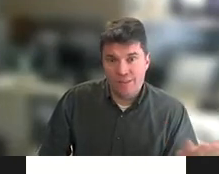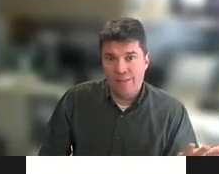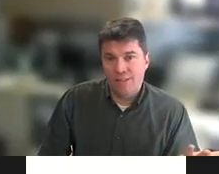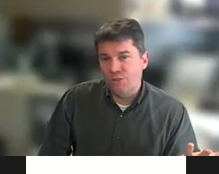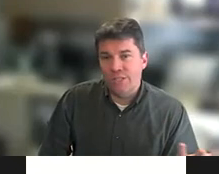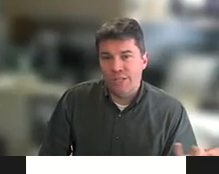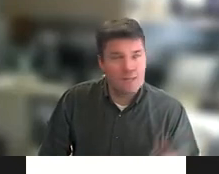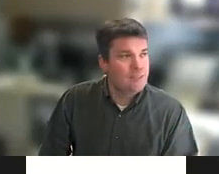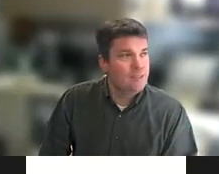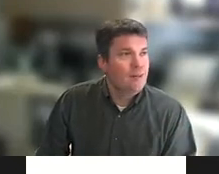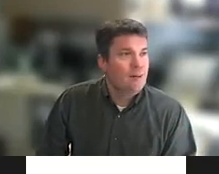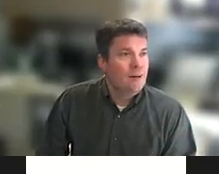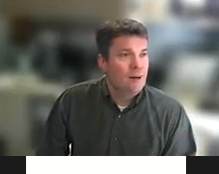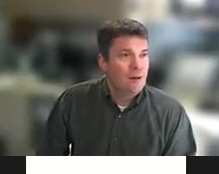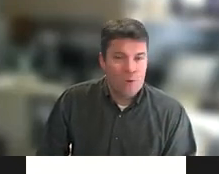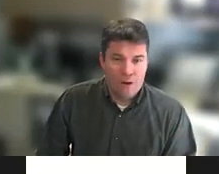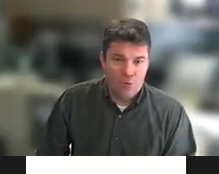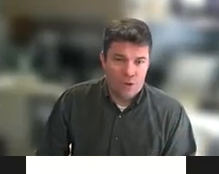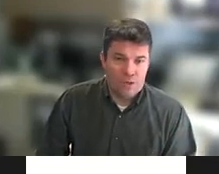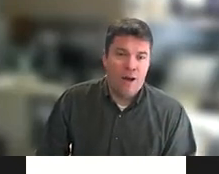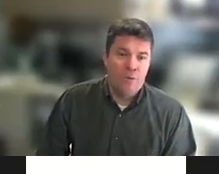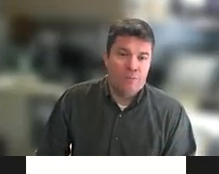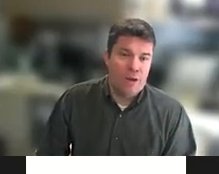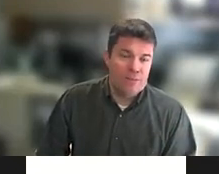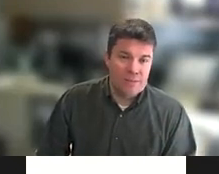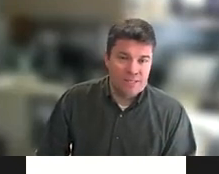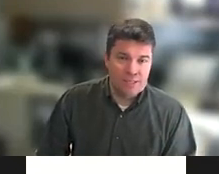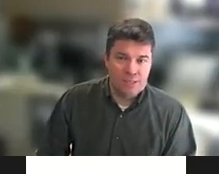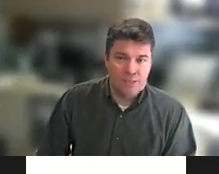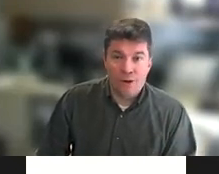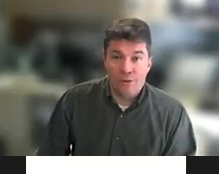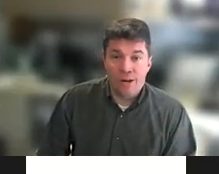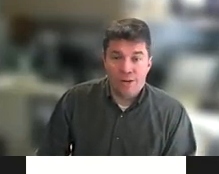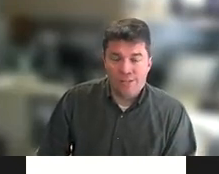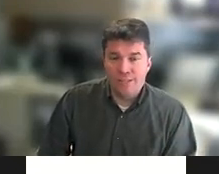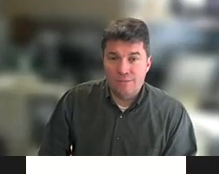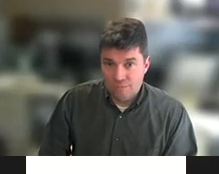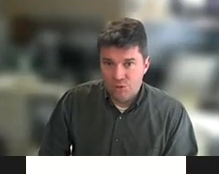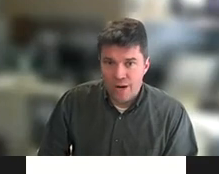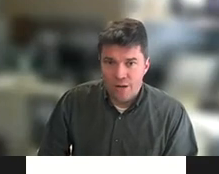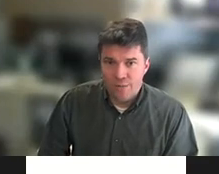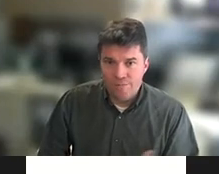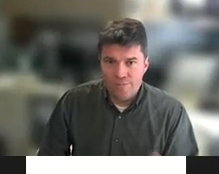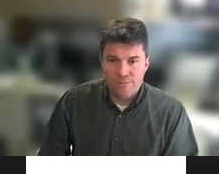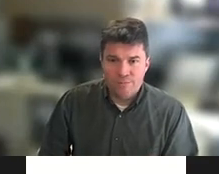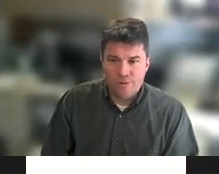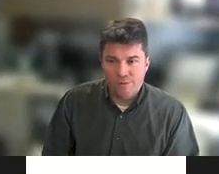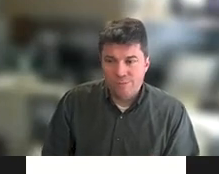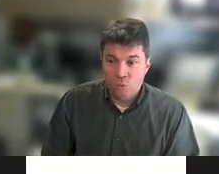federal fund, then the answer is yes. I've worked a lot with private businesses or other agencies trying